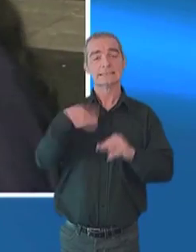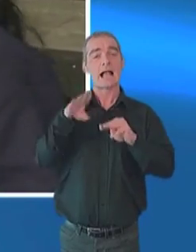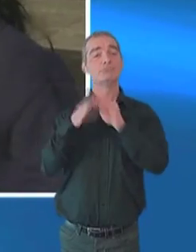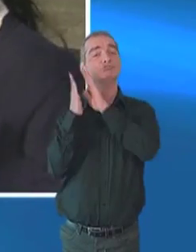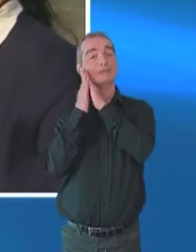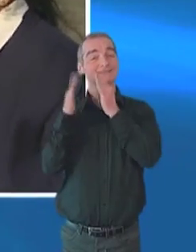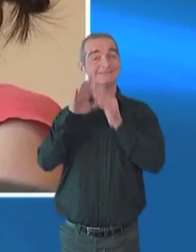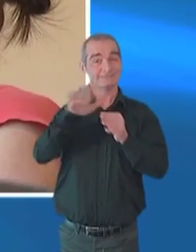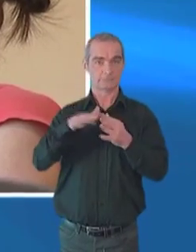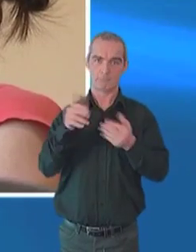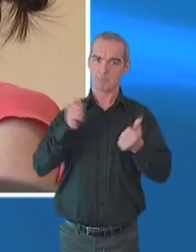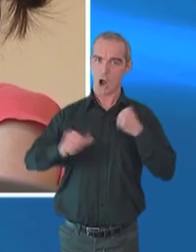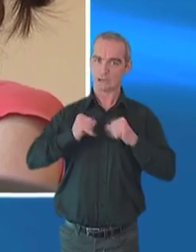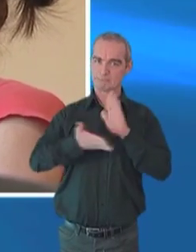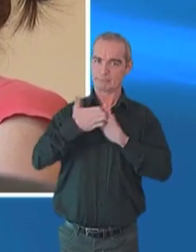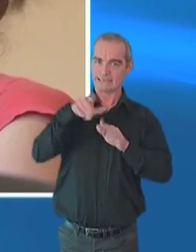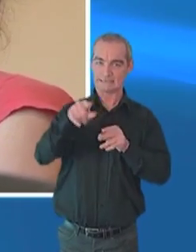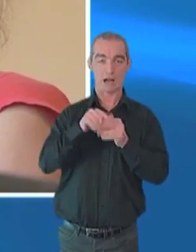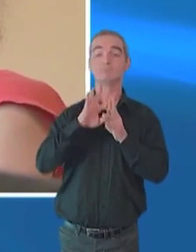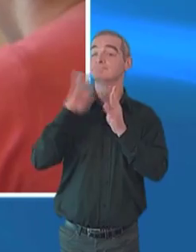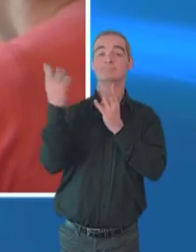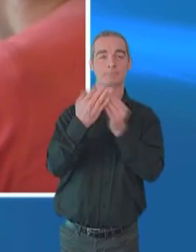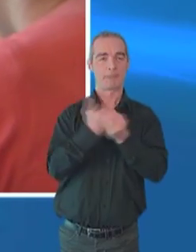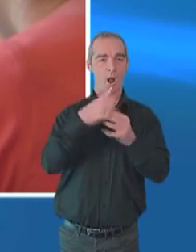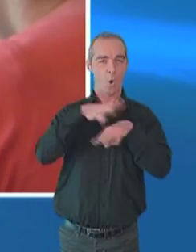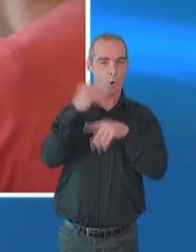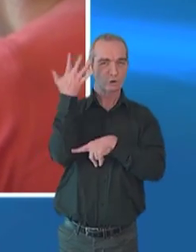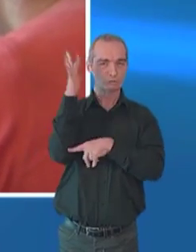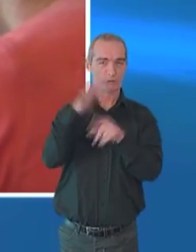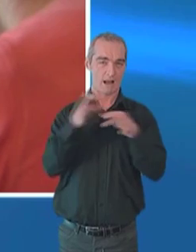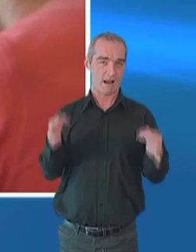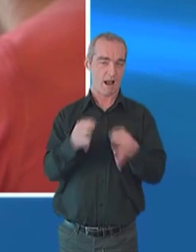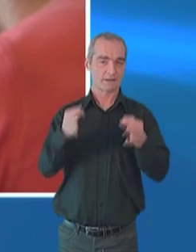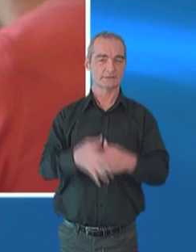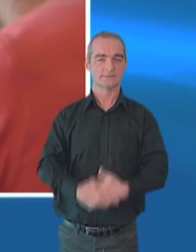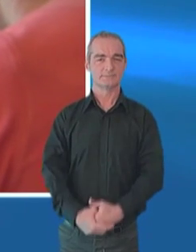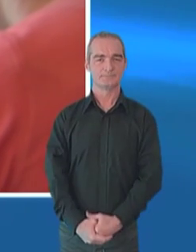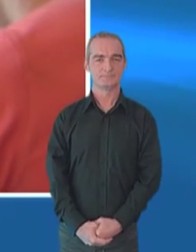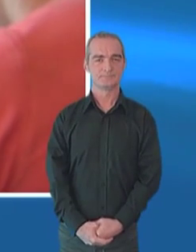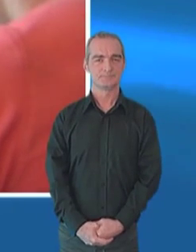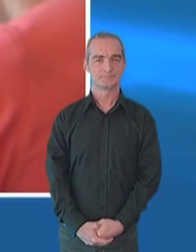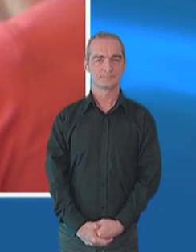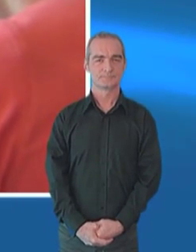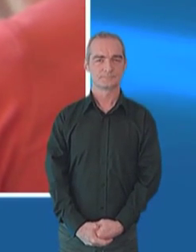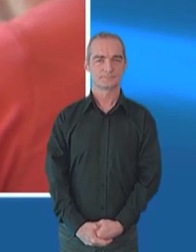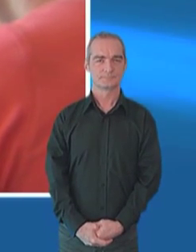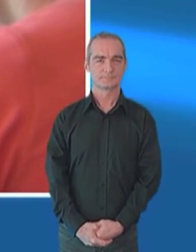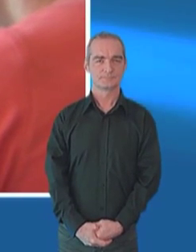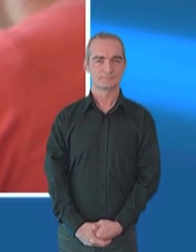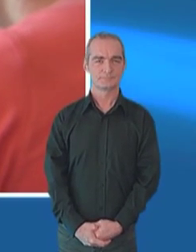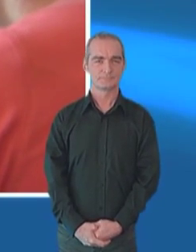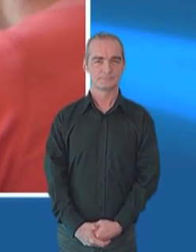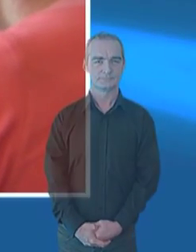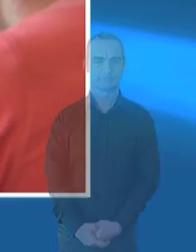People. St Mary's residence is located on the school campus in modern buildings, surrounded by mature trees and